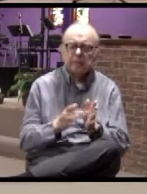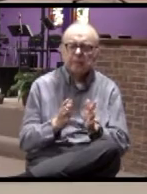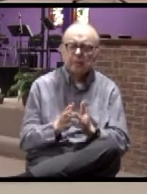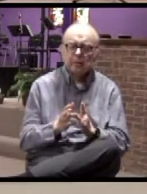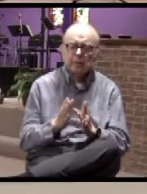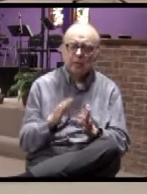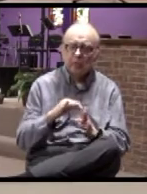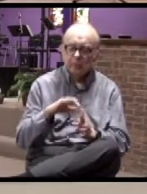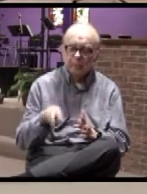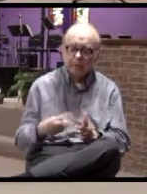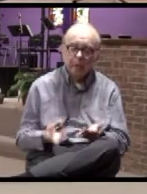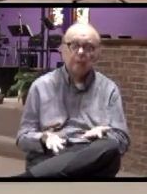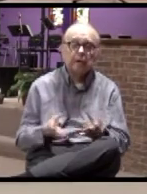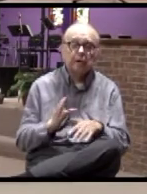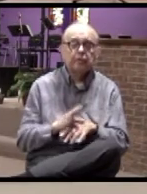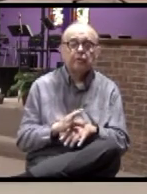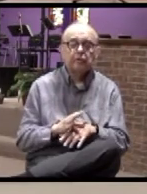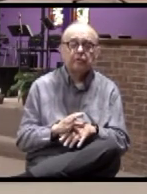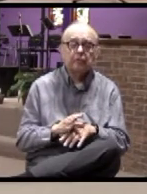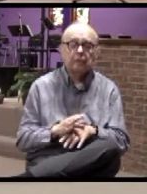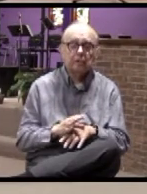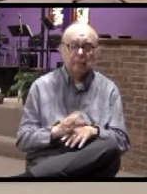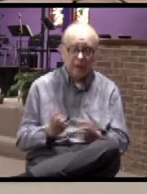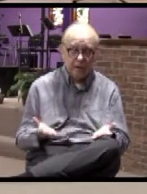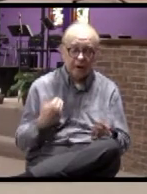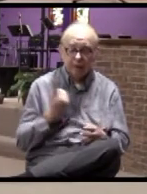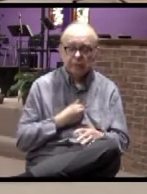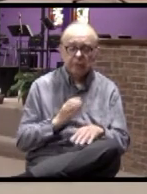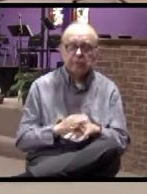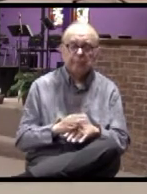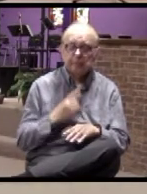would be welcome at Calvary Baptist Church?